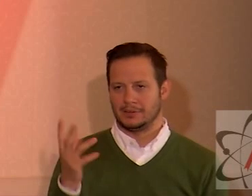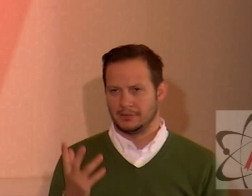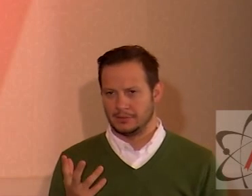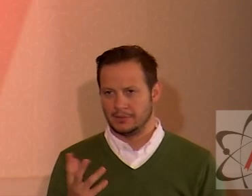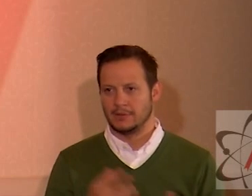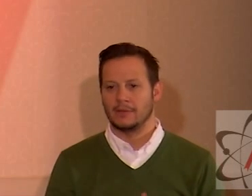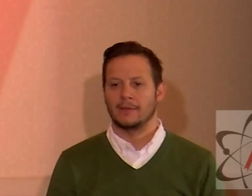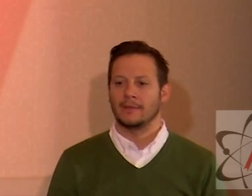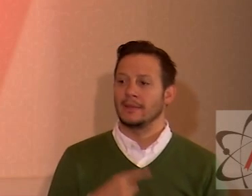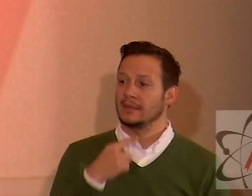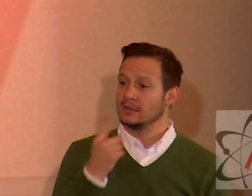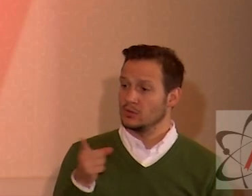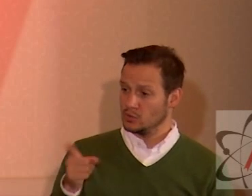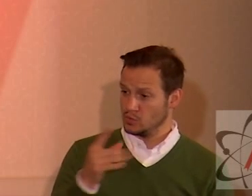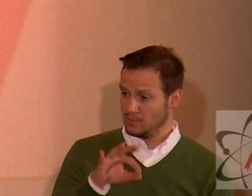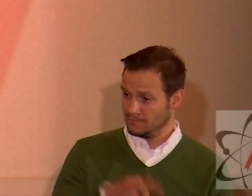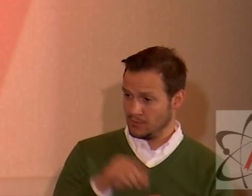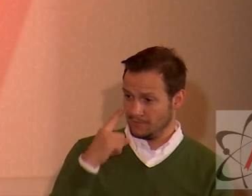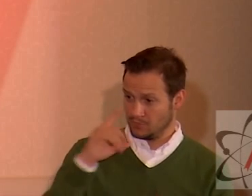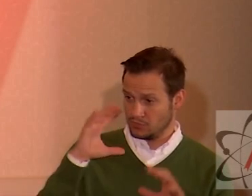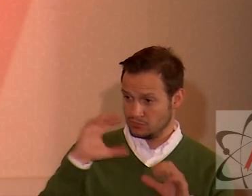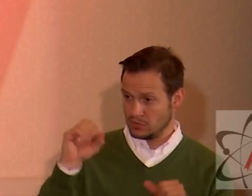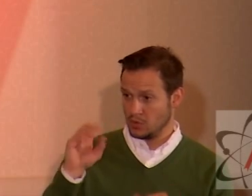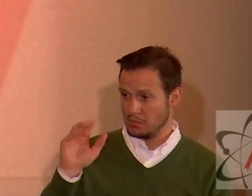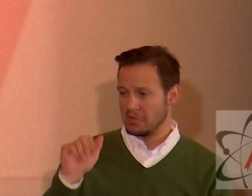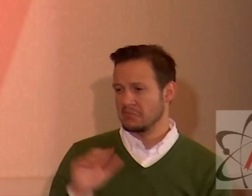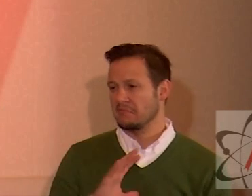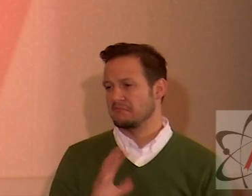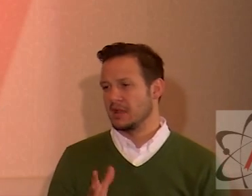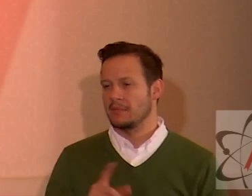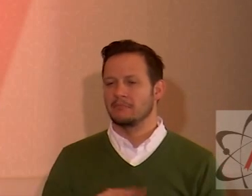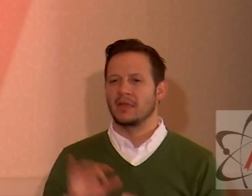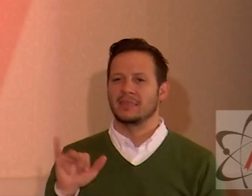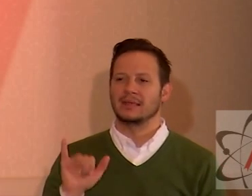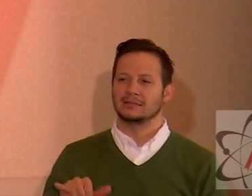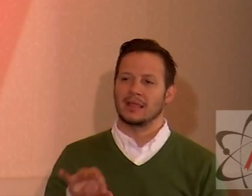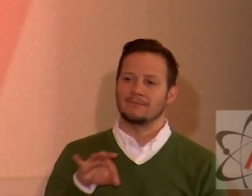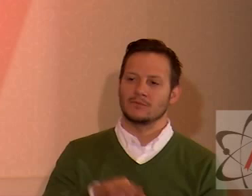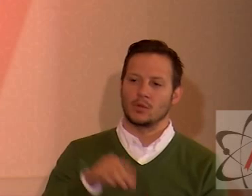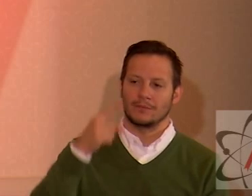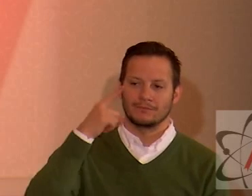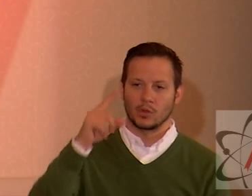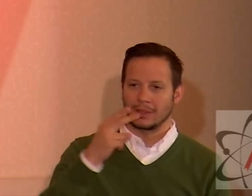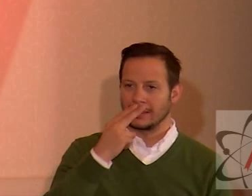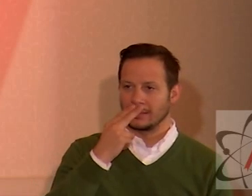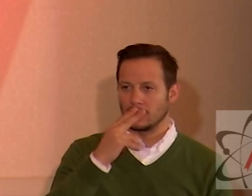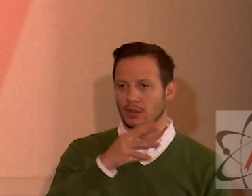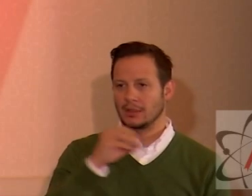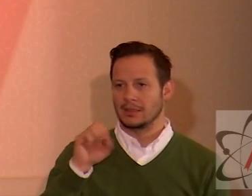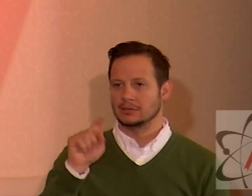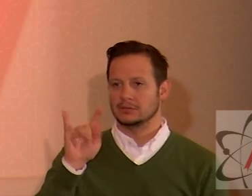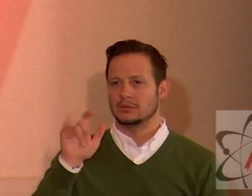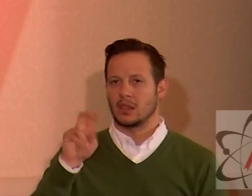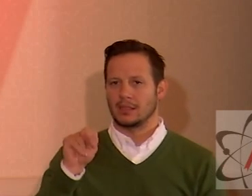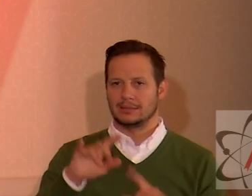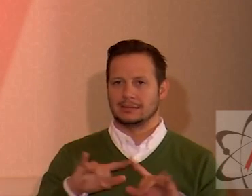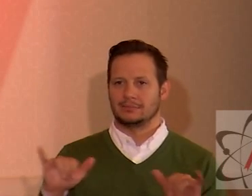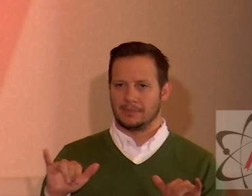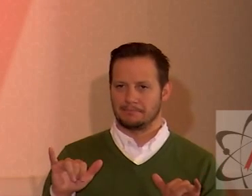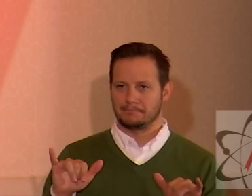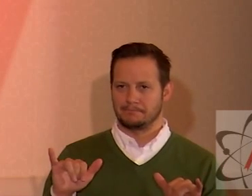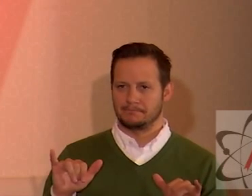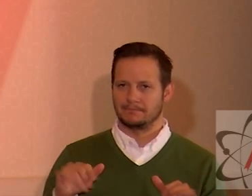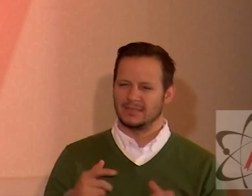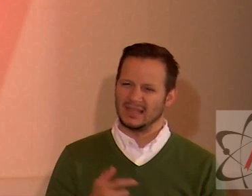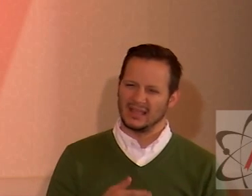Telling people that voting for Barack Obama, you could do it, but it was like voting for Hitler and Stalin at the same time. Just a little